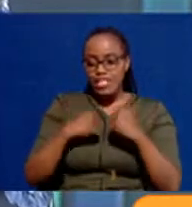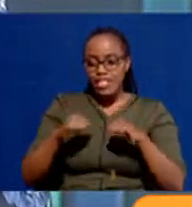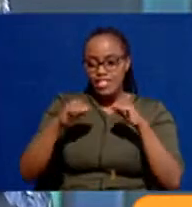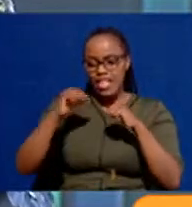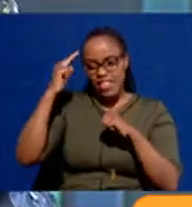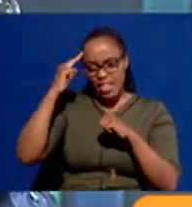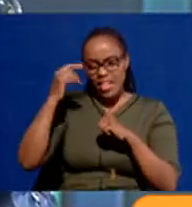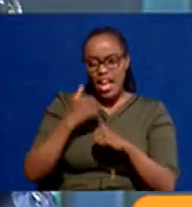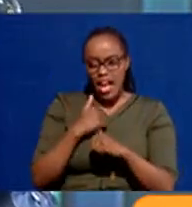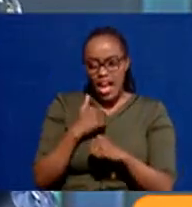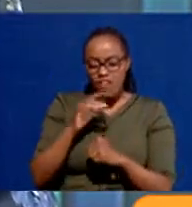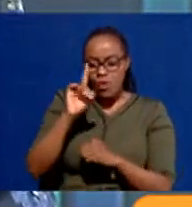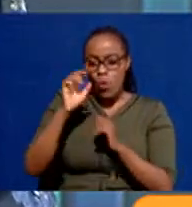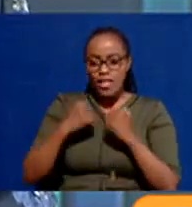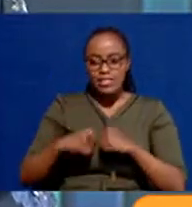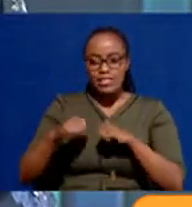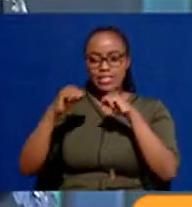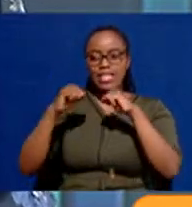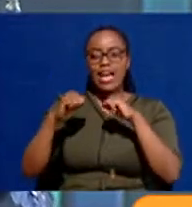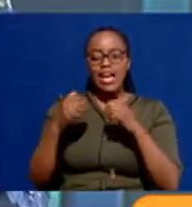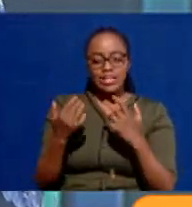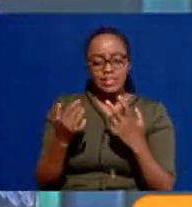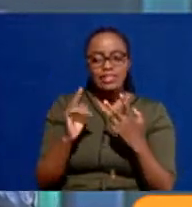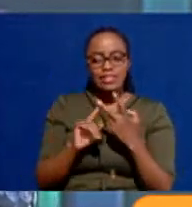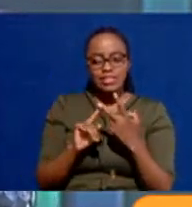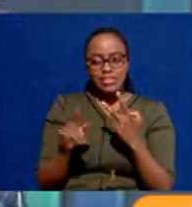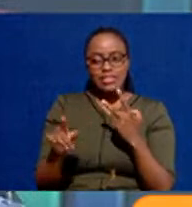think we have one chair and,